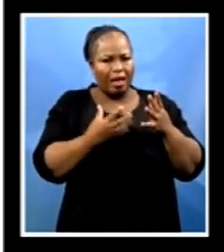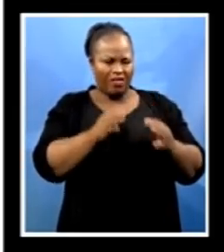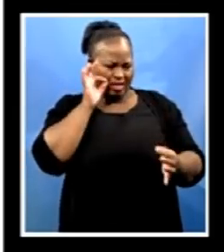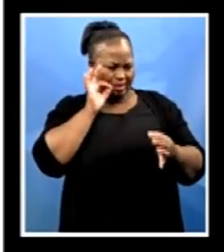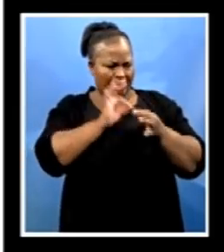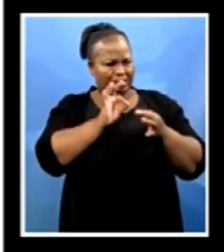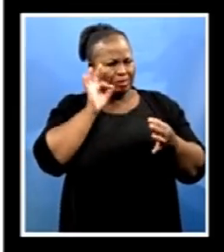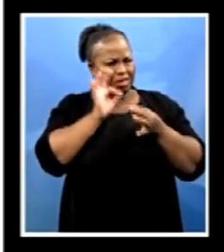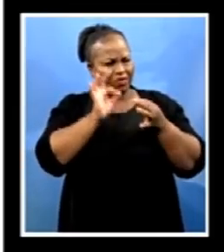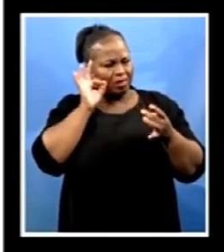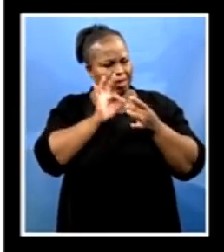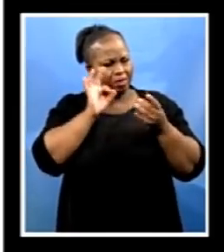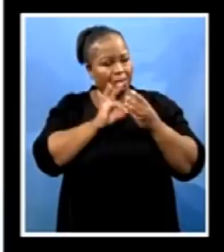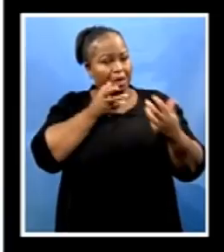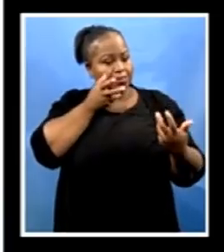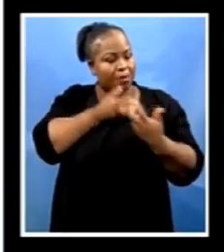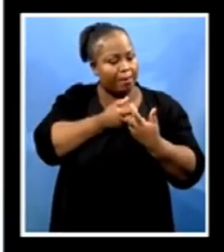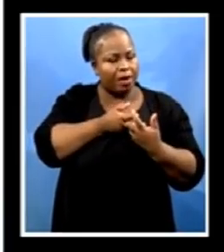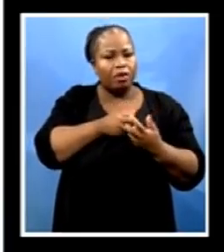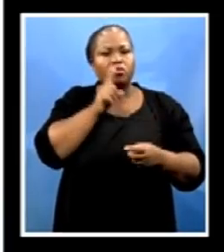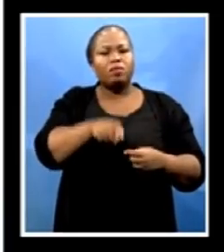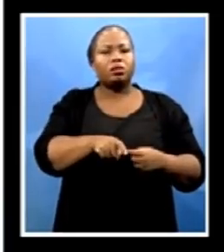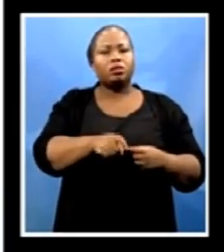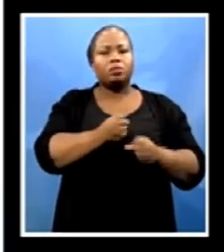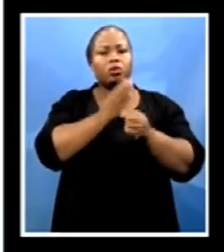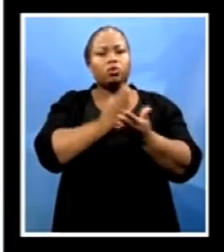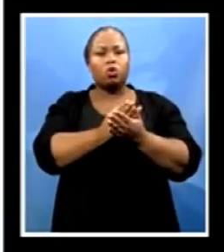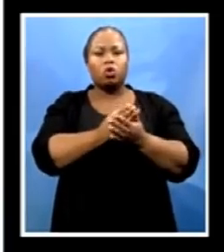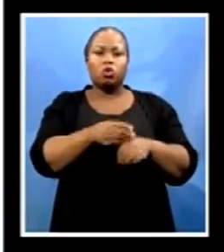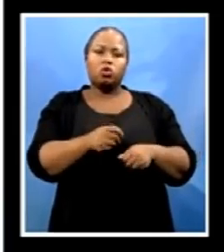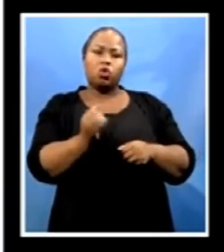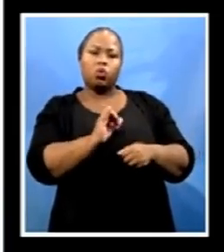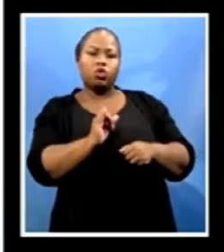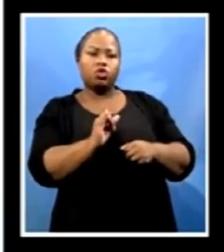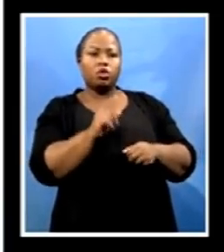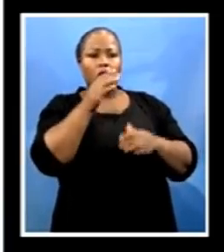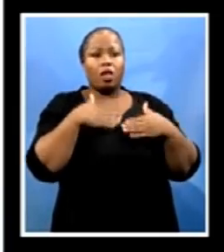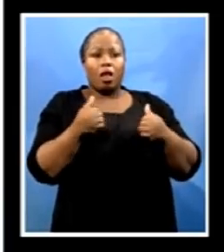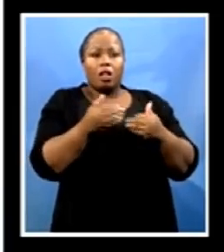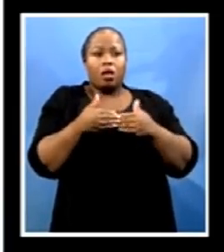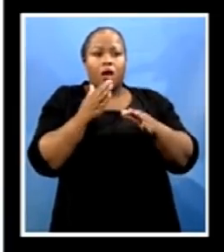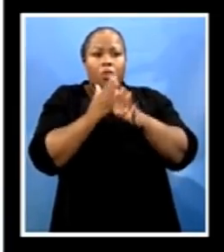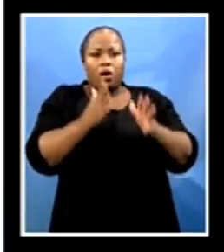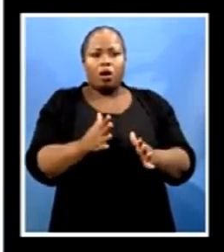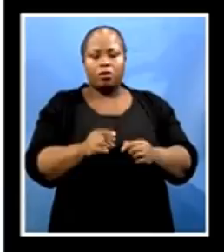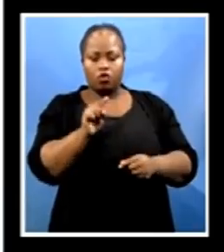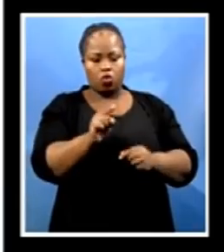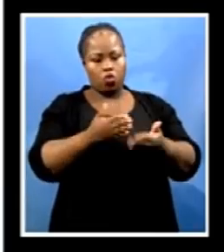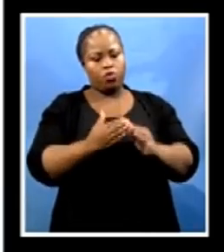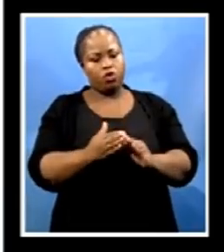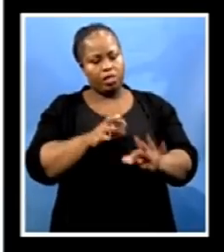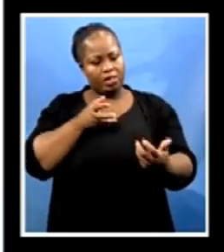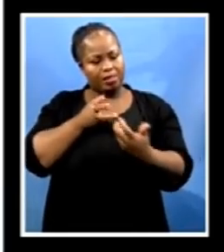types of products for different kinds of healthcare workers, for example, community health workers compared to